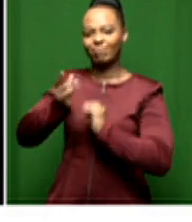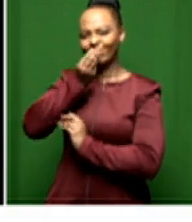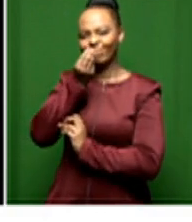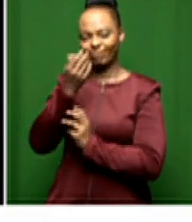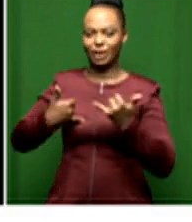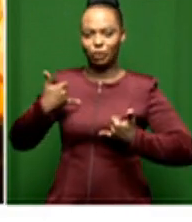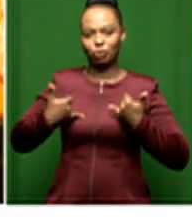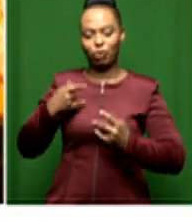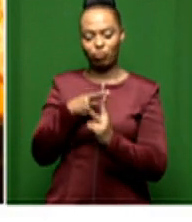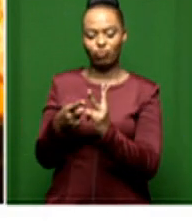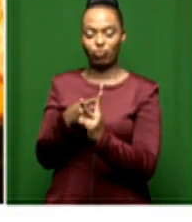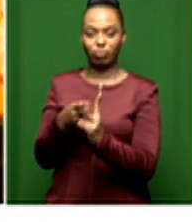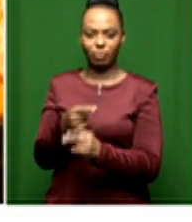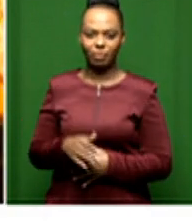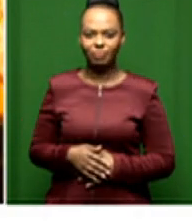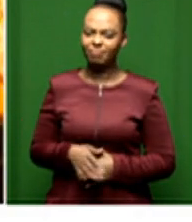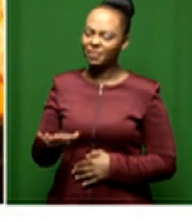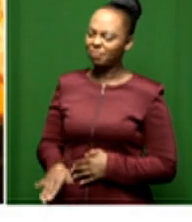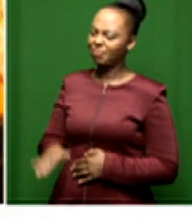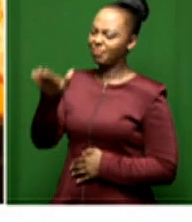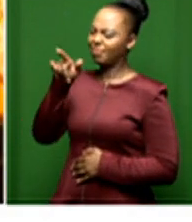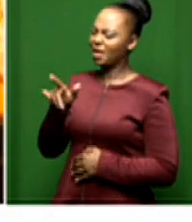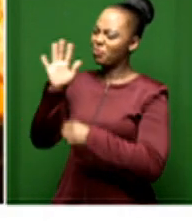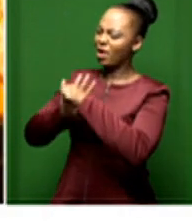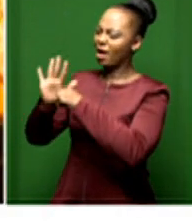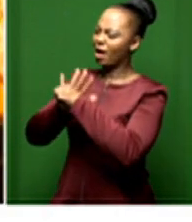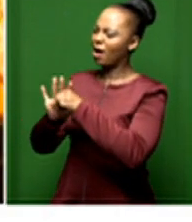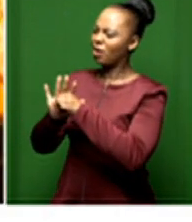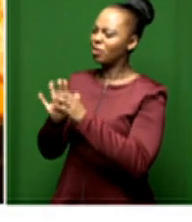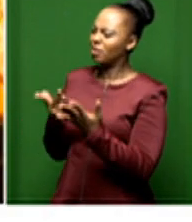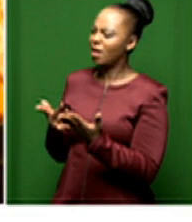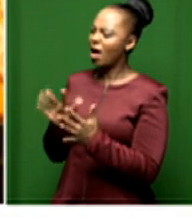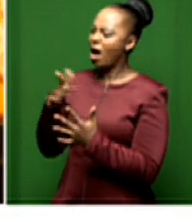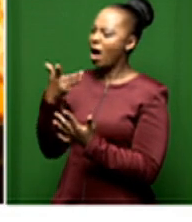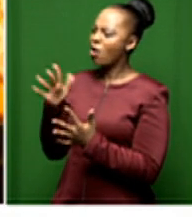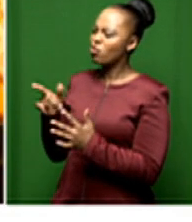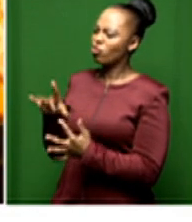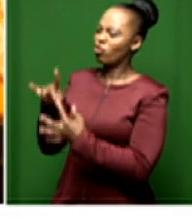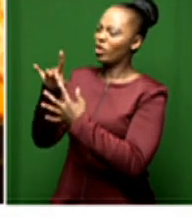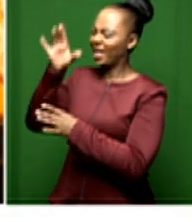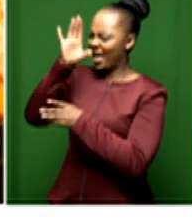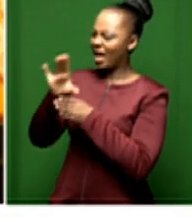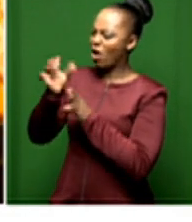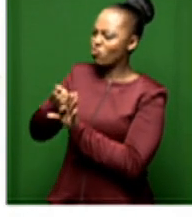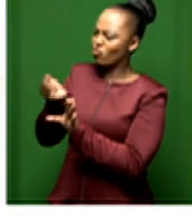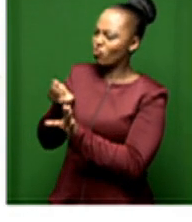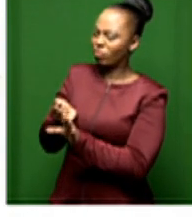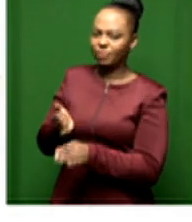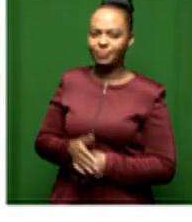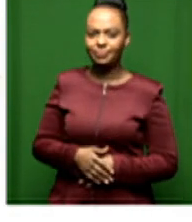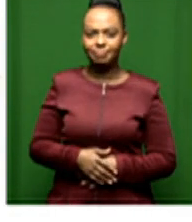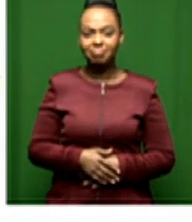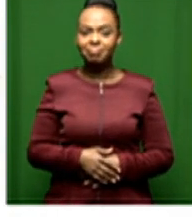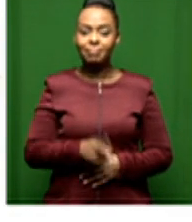you say your background of where you come from influenced the career that you chose? Funny enough, my cousins